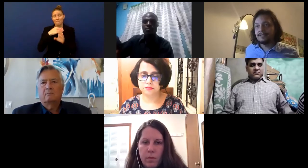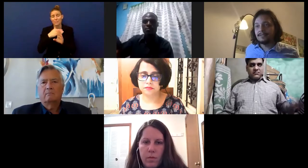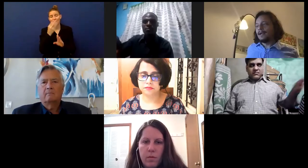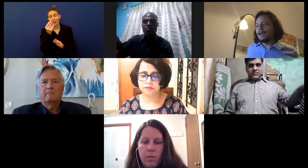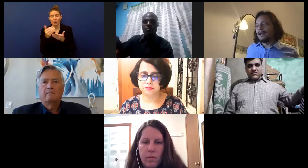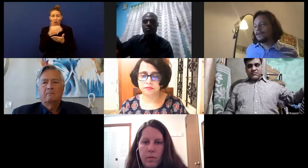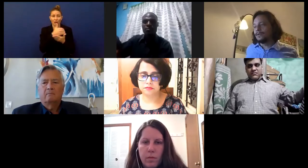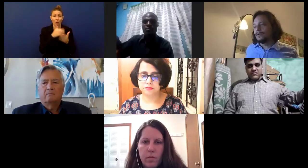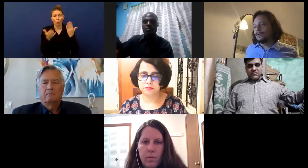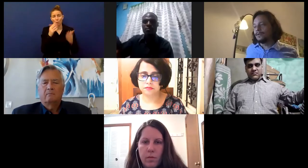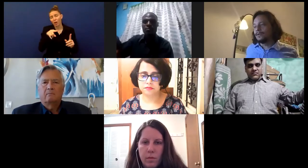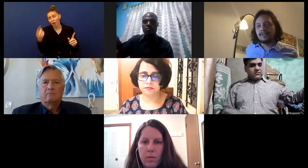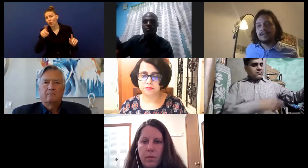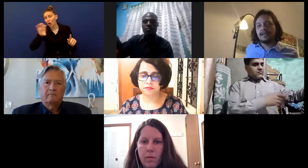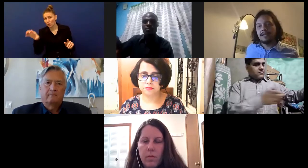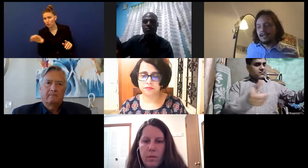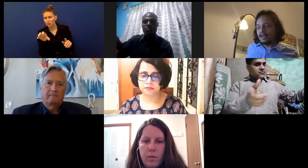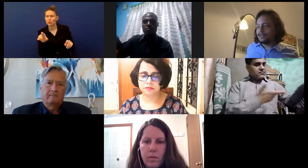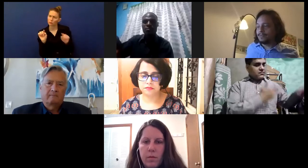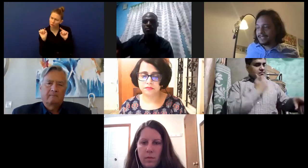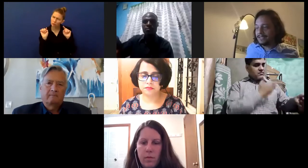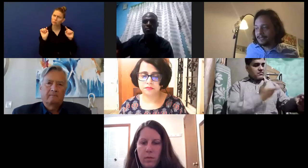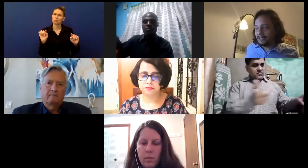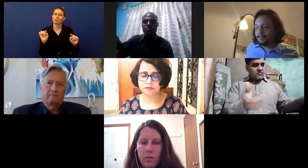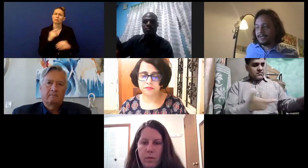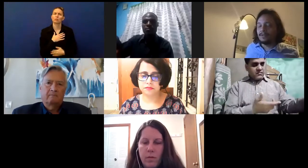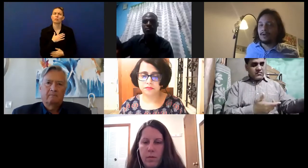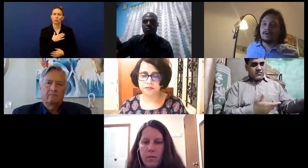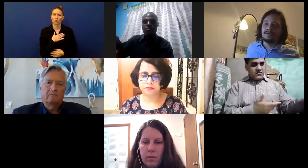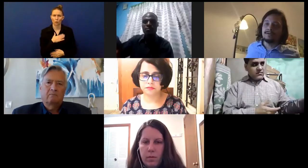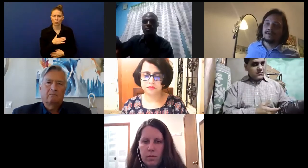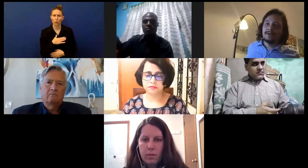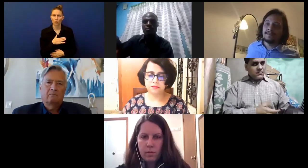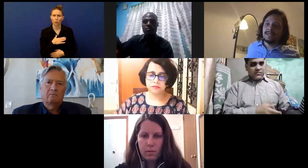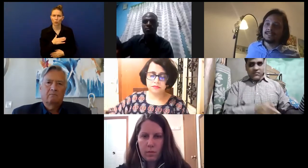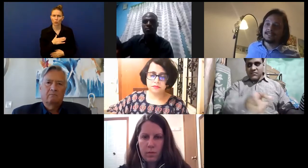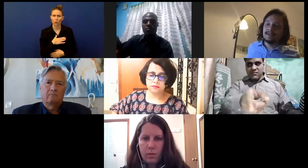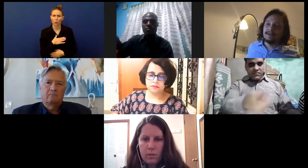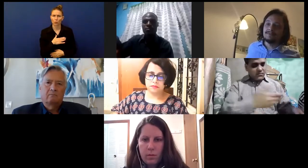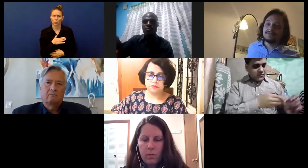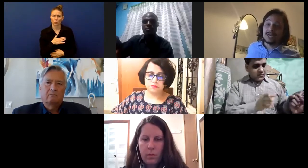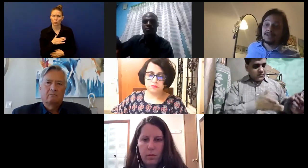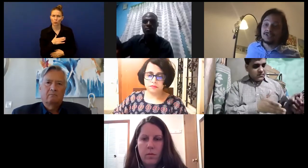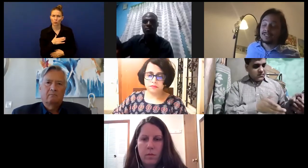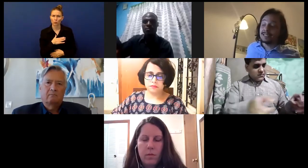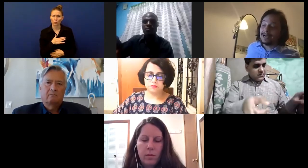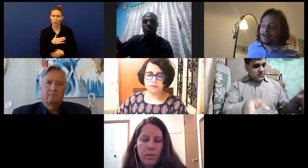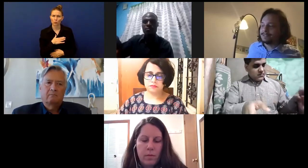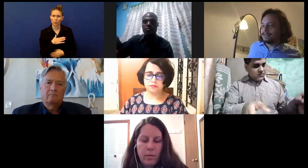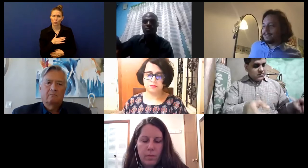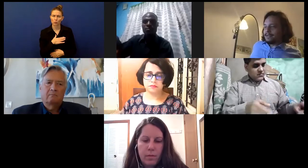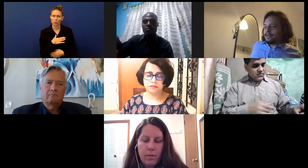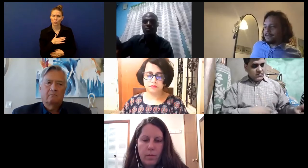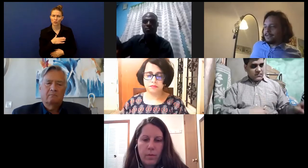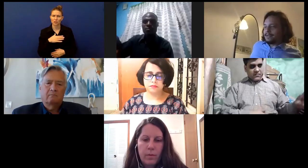countries. So we would like today to present a little bit on these challenges and the